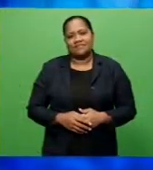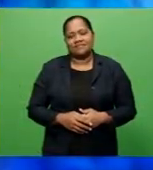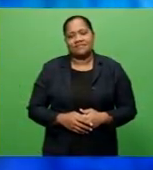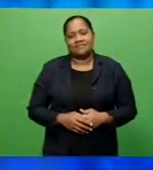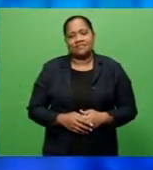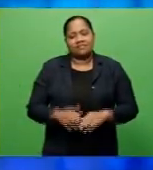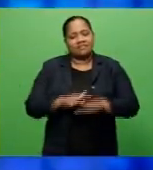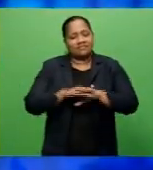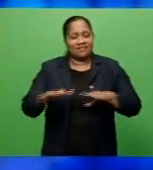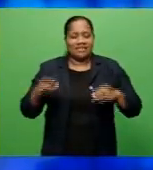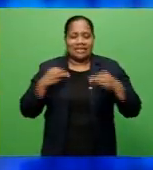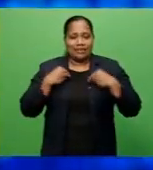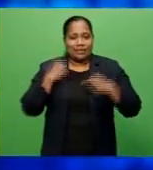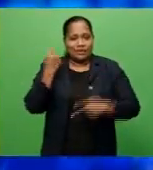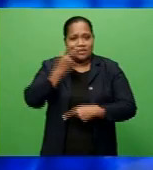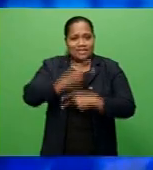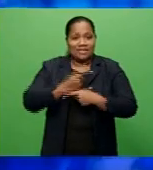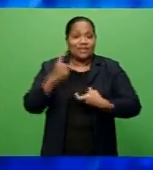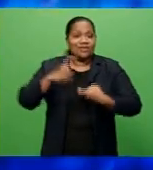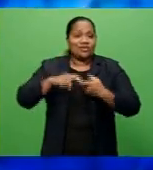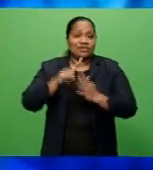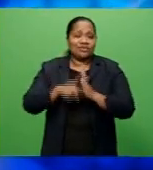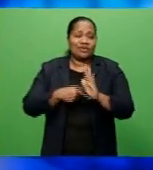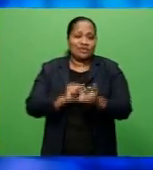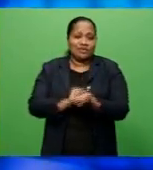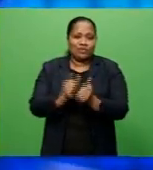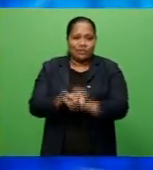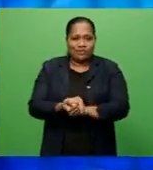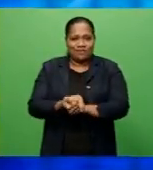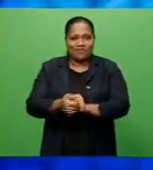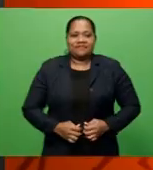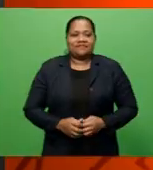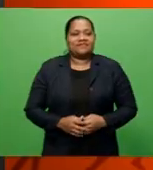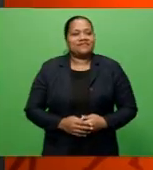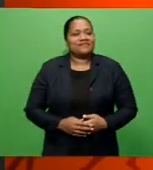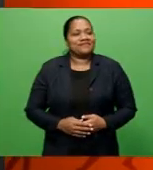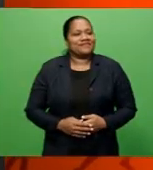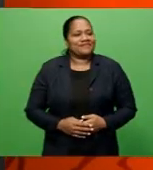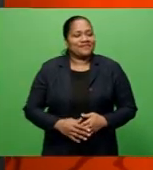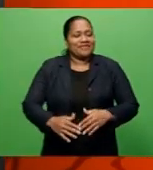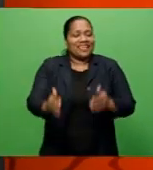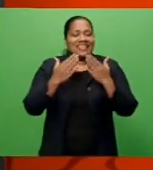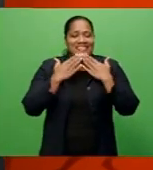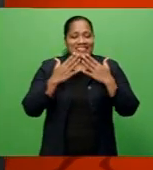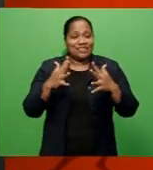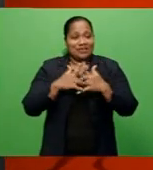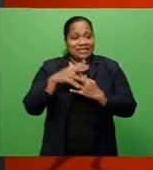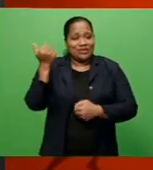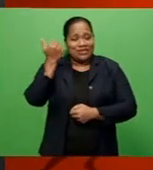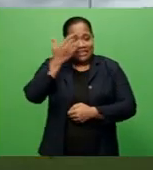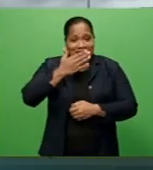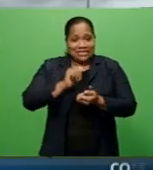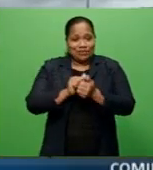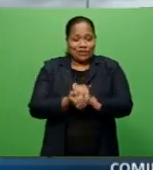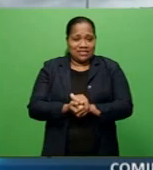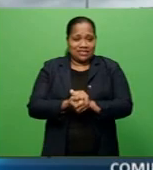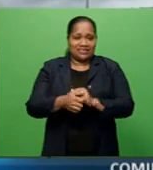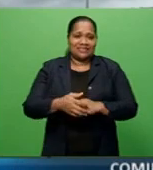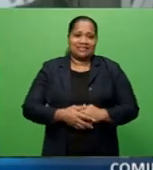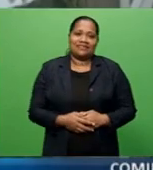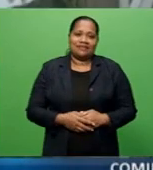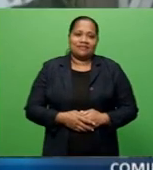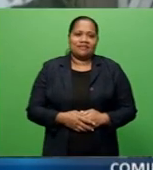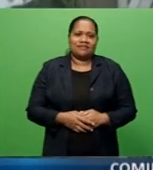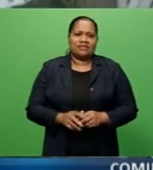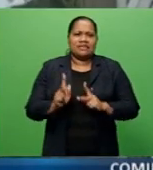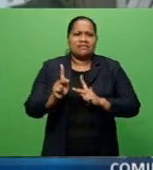And that's it from Business Tonight. We now join Jamie with the latest in sports. Thanks, Whitney, and good evening. Ahead in sports,